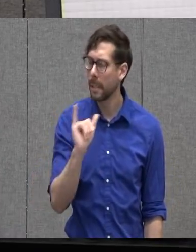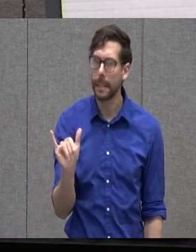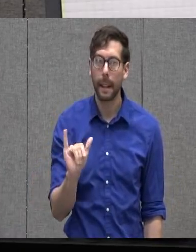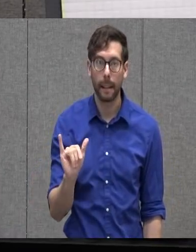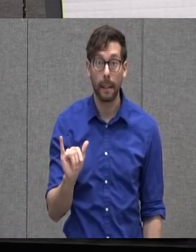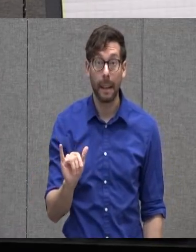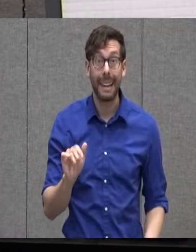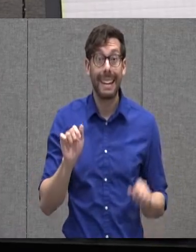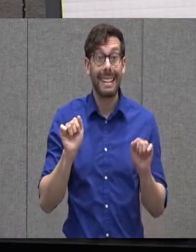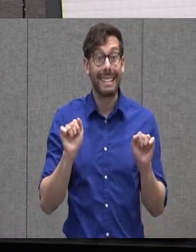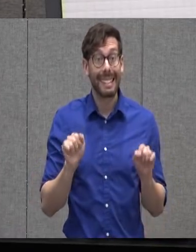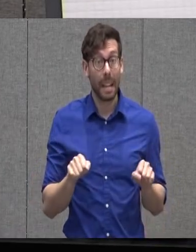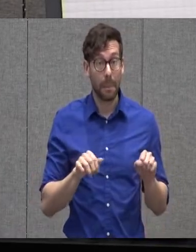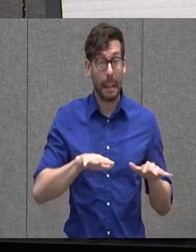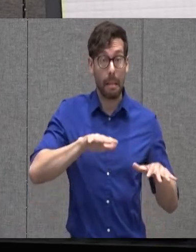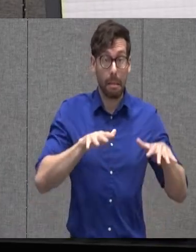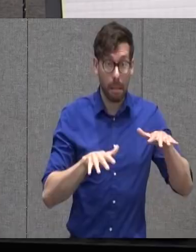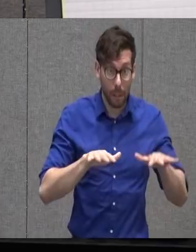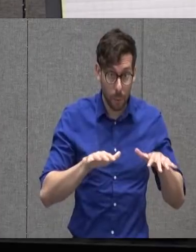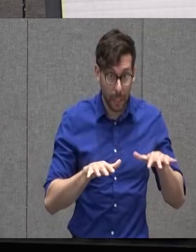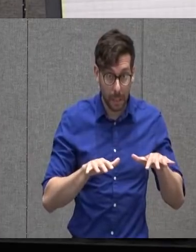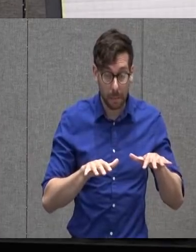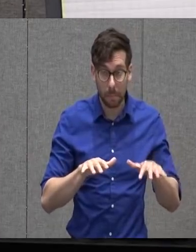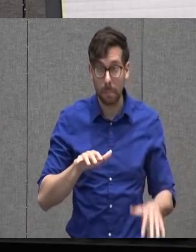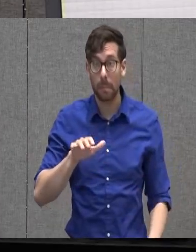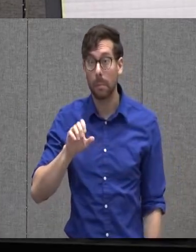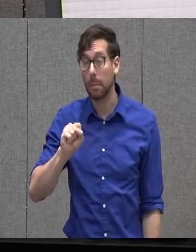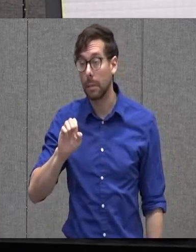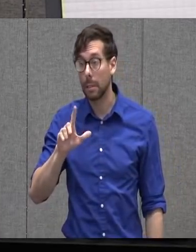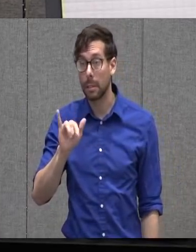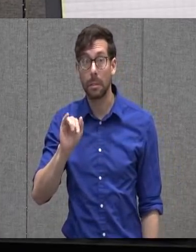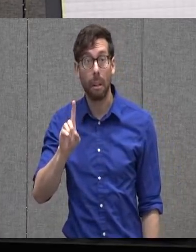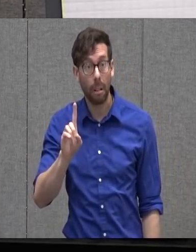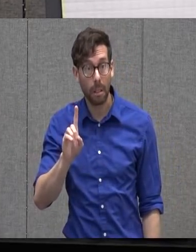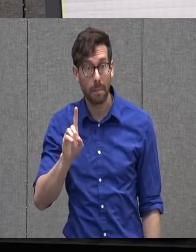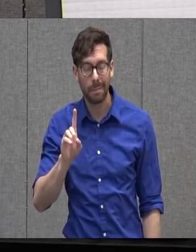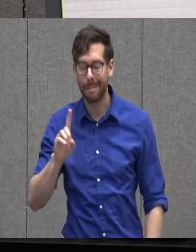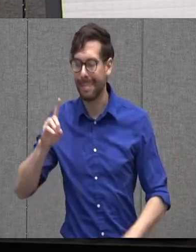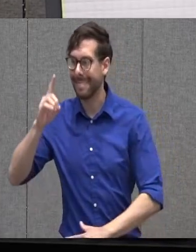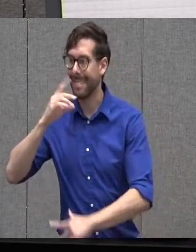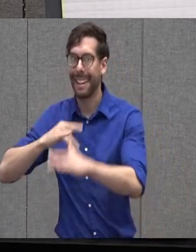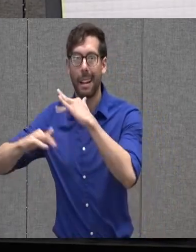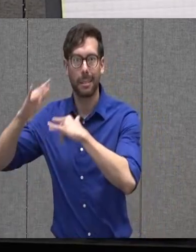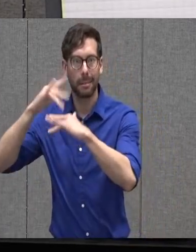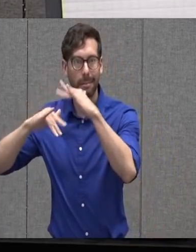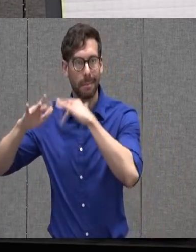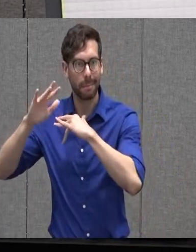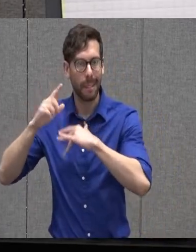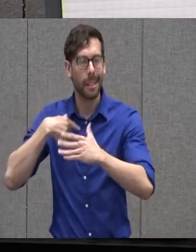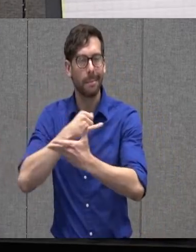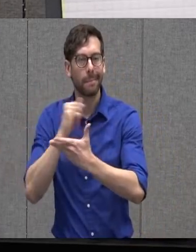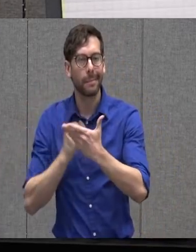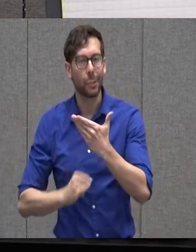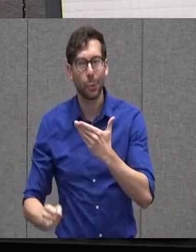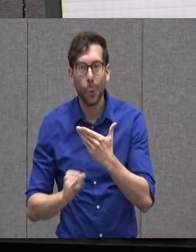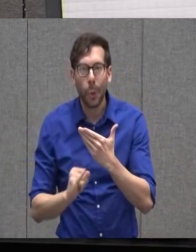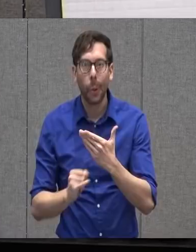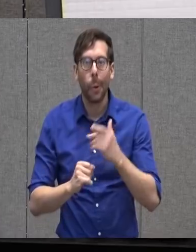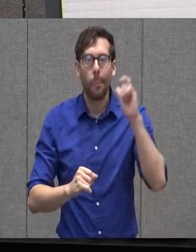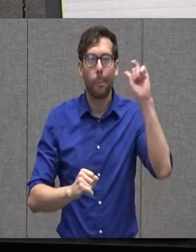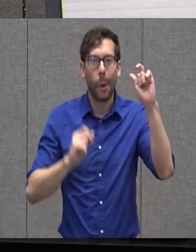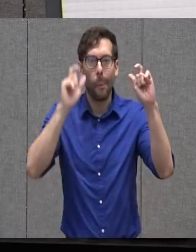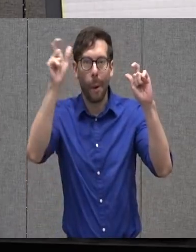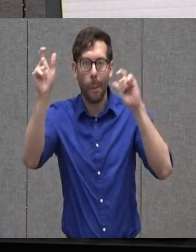a solid, or a gas. And I drew here some dots to represent that. So a liquid takes up